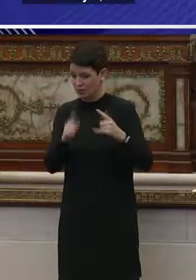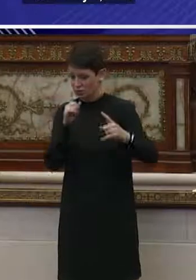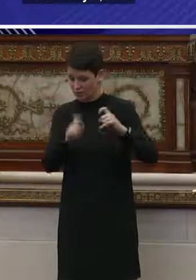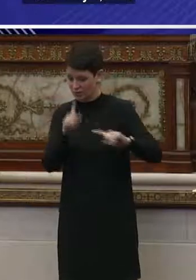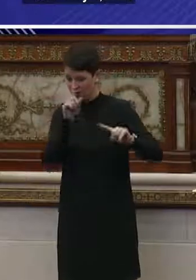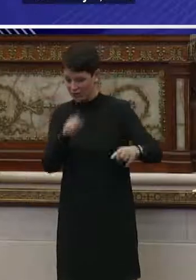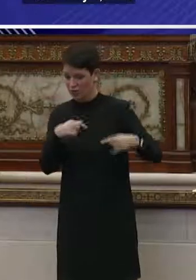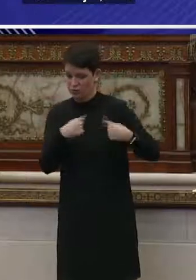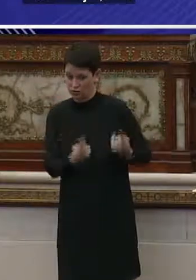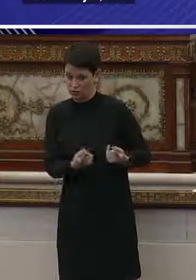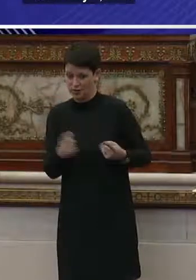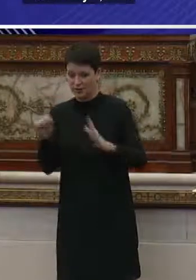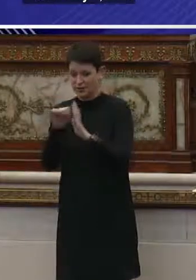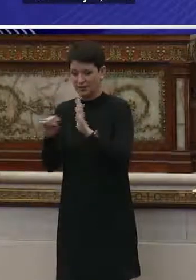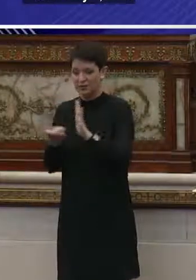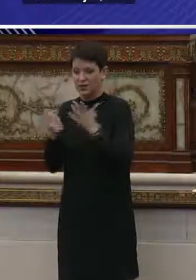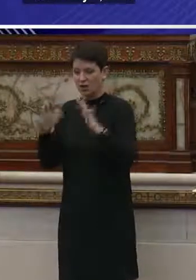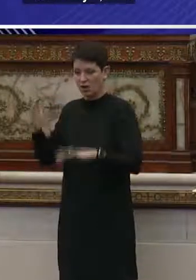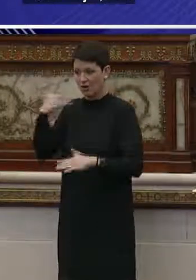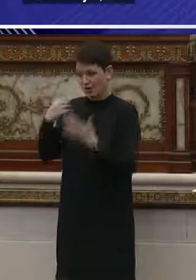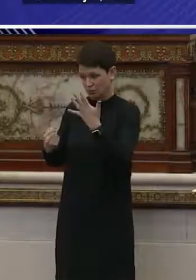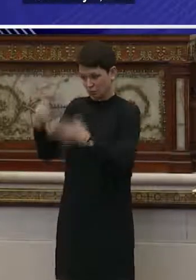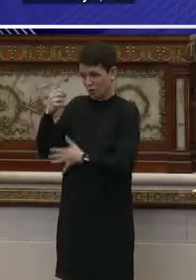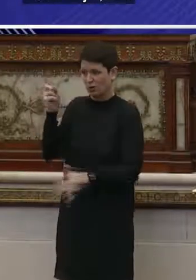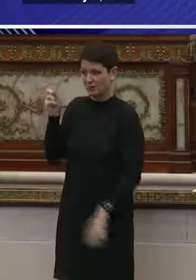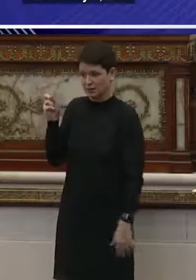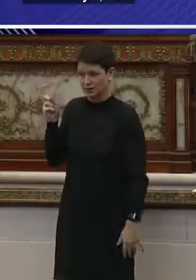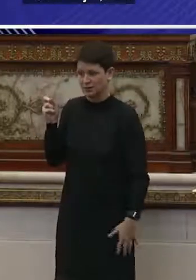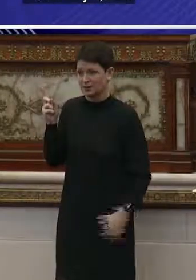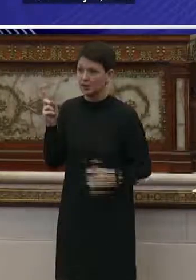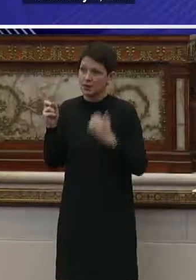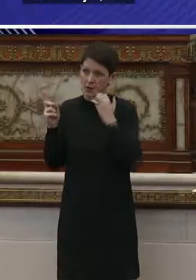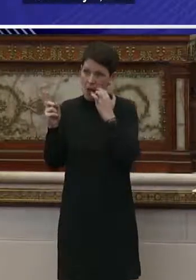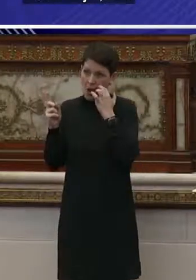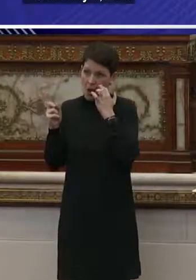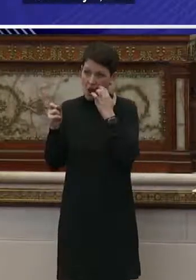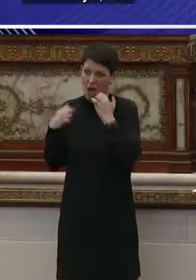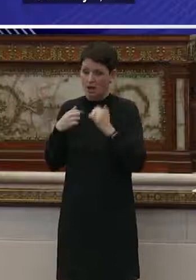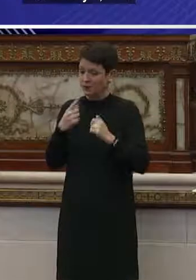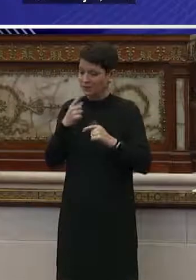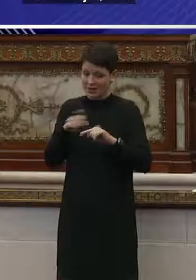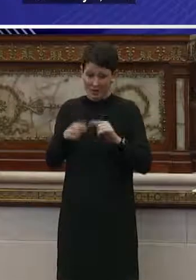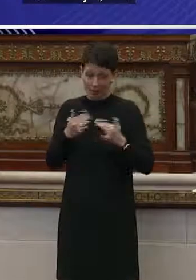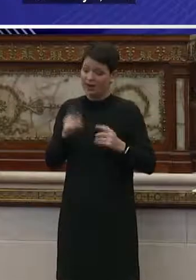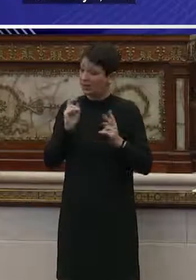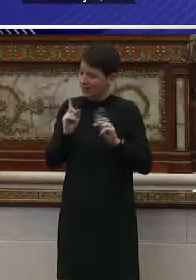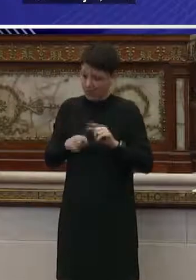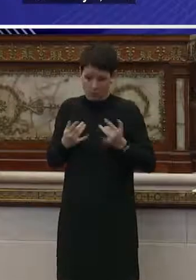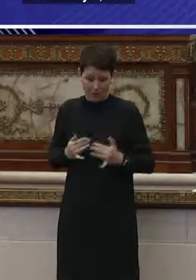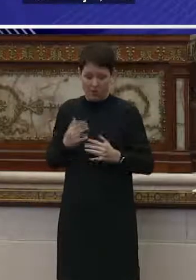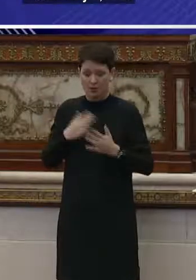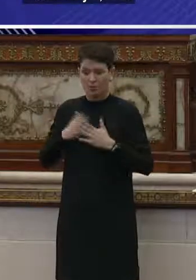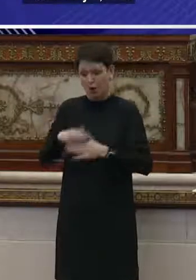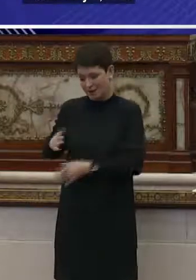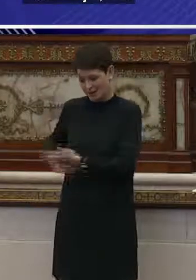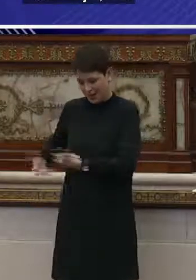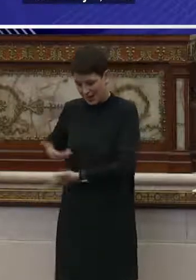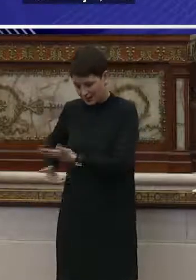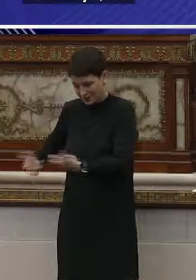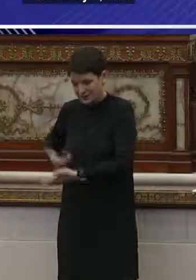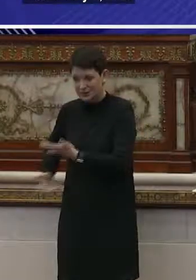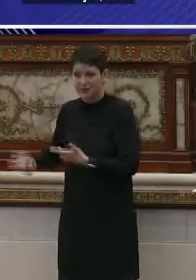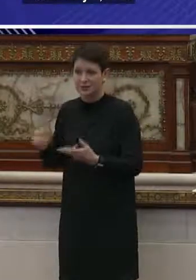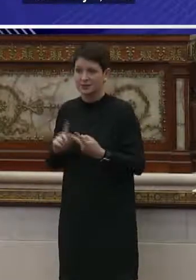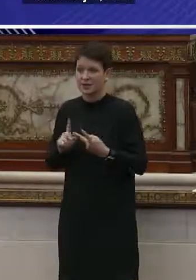We know the state already has prioritized this. So I want to say that it can't wait. It's urgent. People are on dialysis.